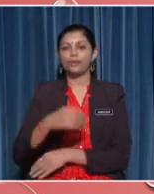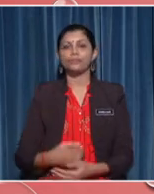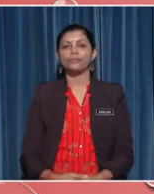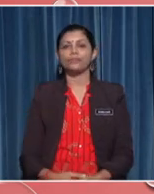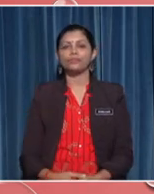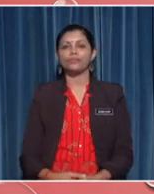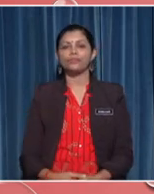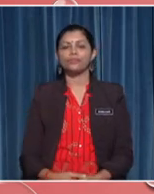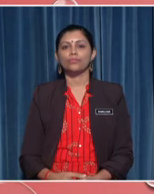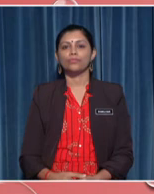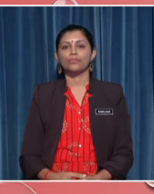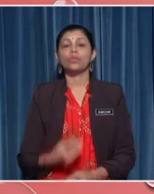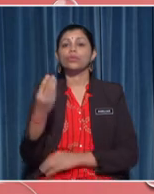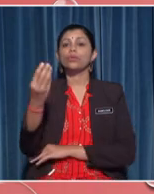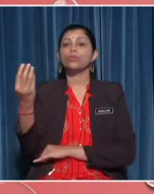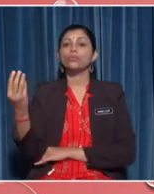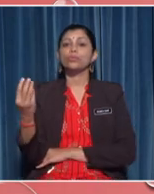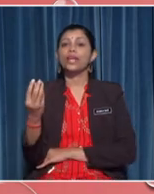What about Brunei?